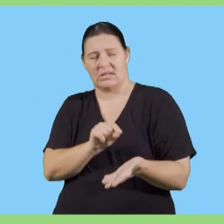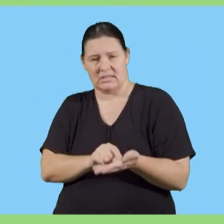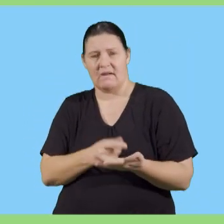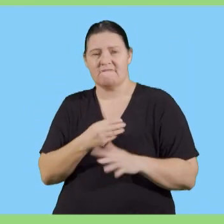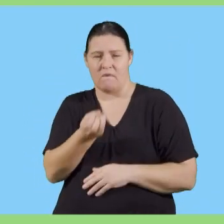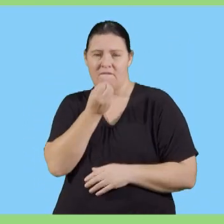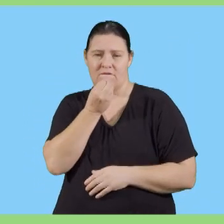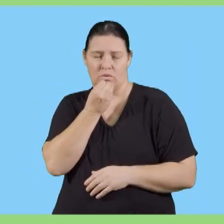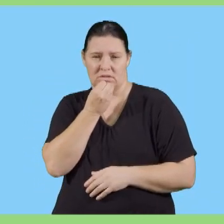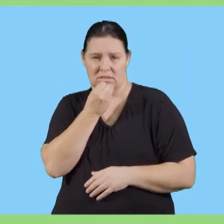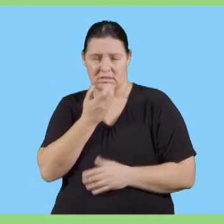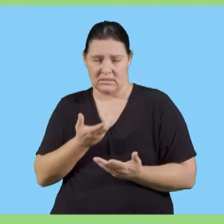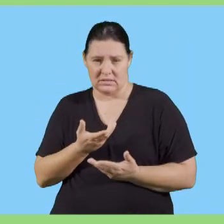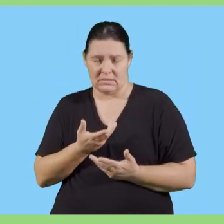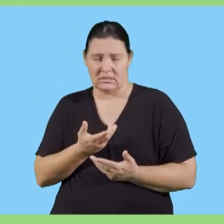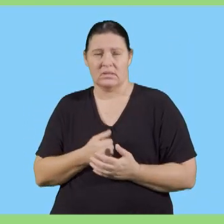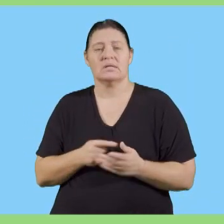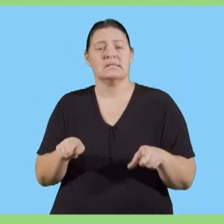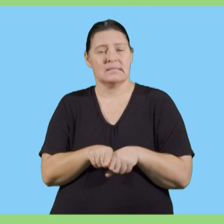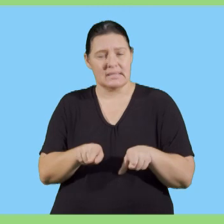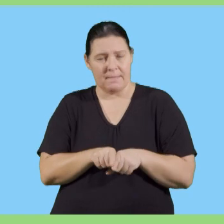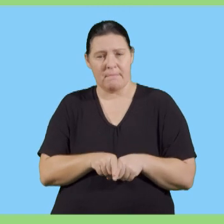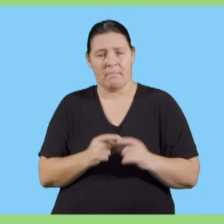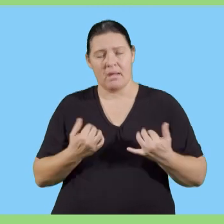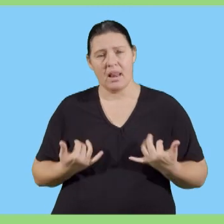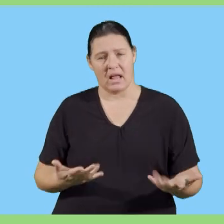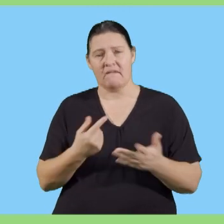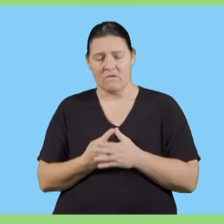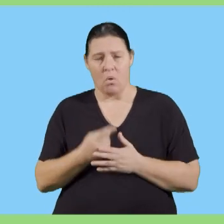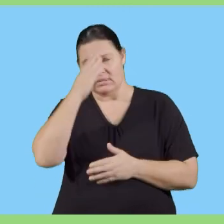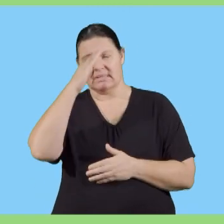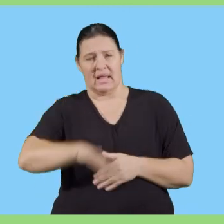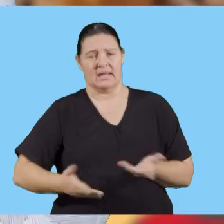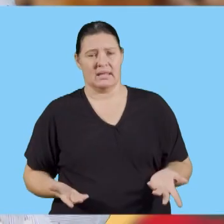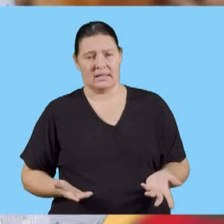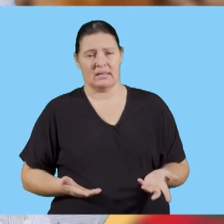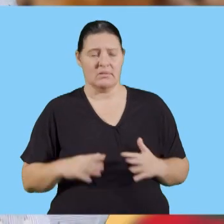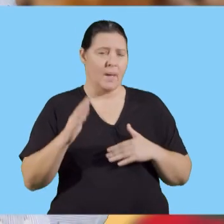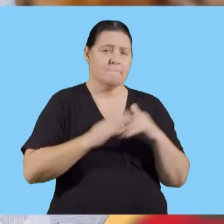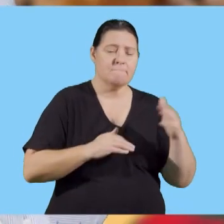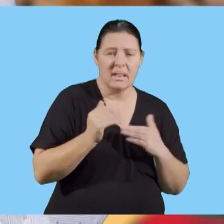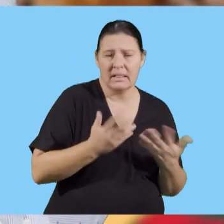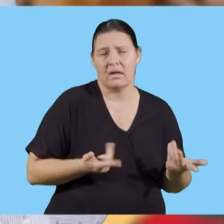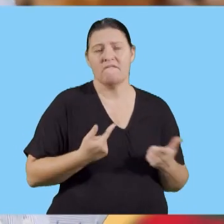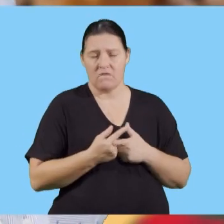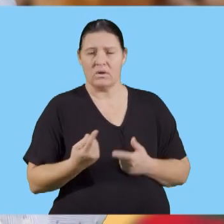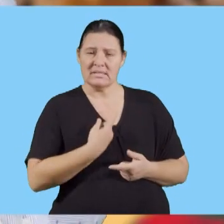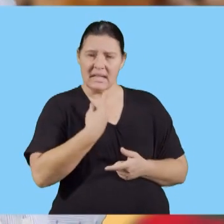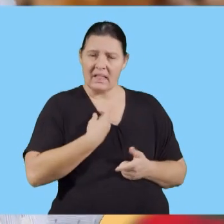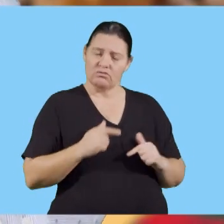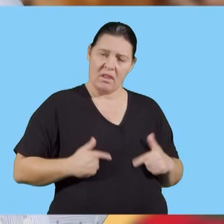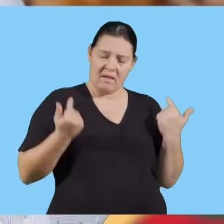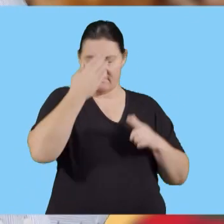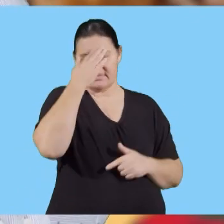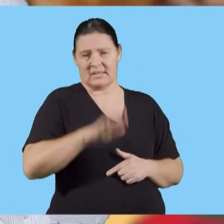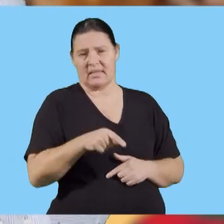for nutrition. And lastly, we need land for habitation. We need land to build on and for us to live